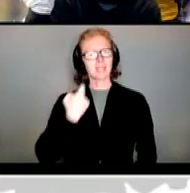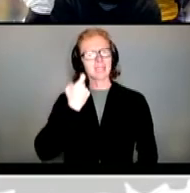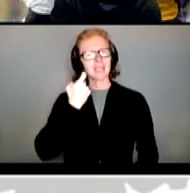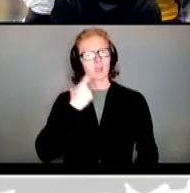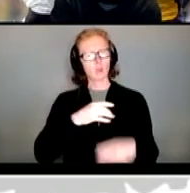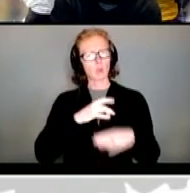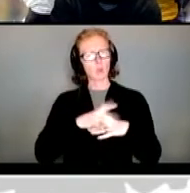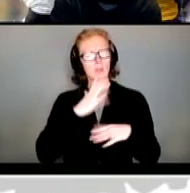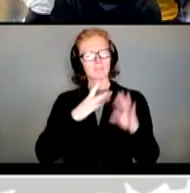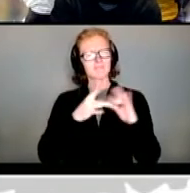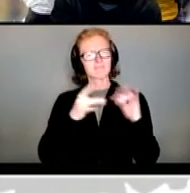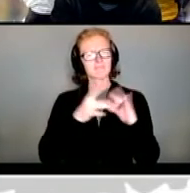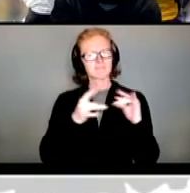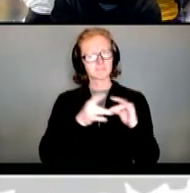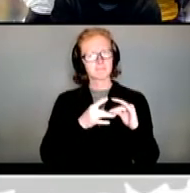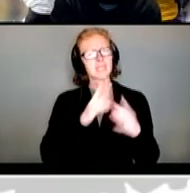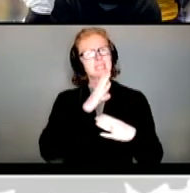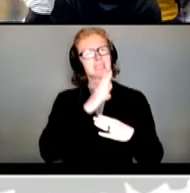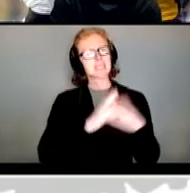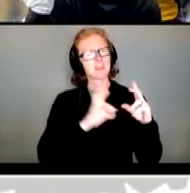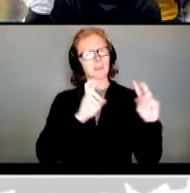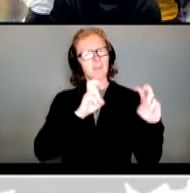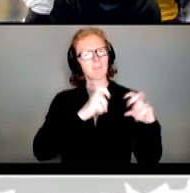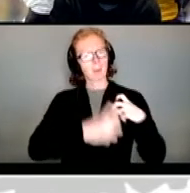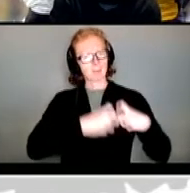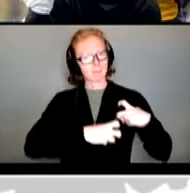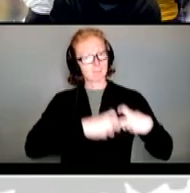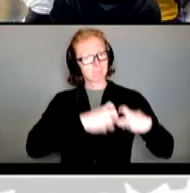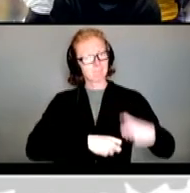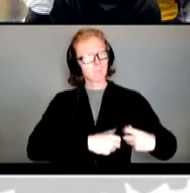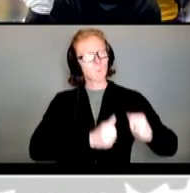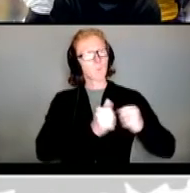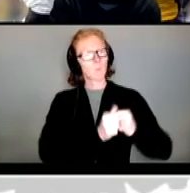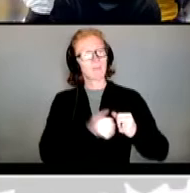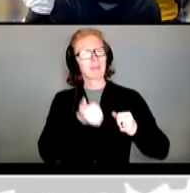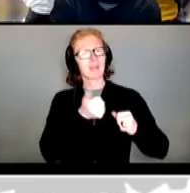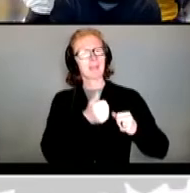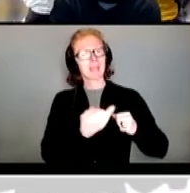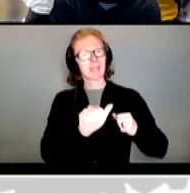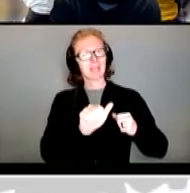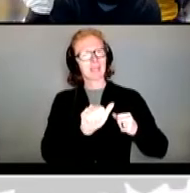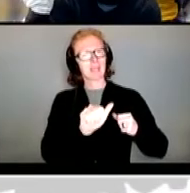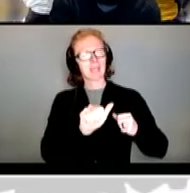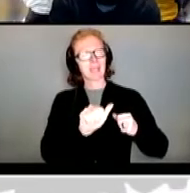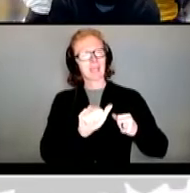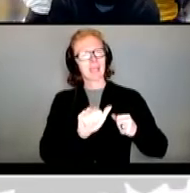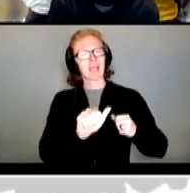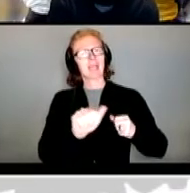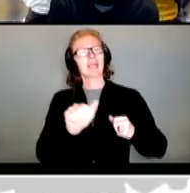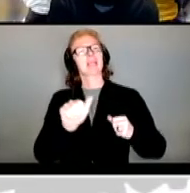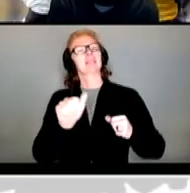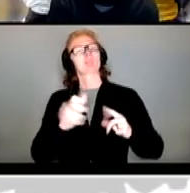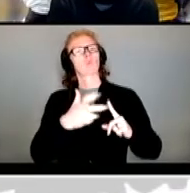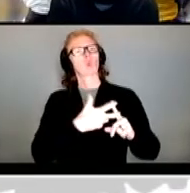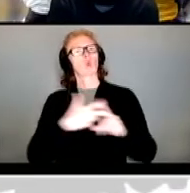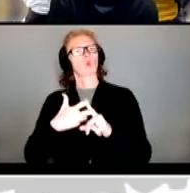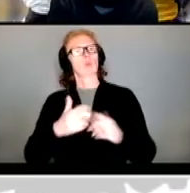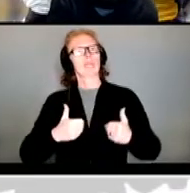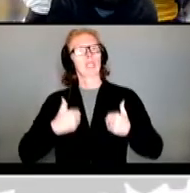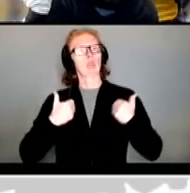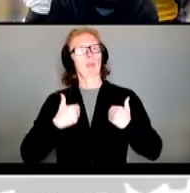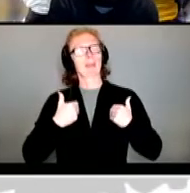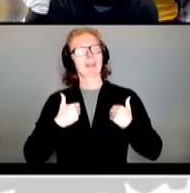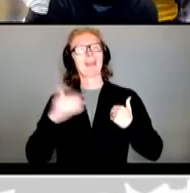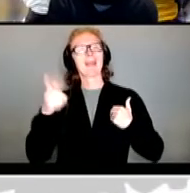perhaps maybe part of the problem that we're having with recruiting youth is that they